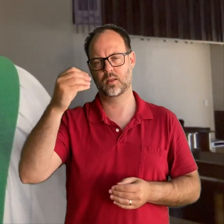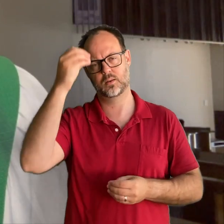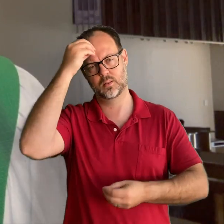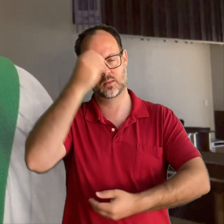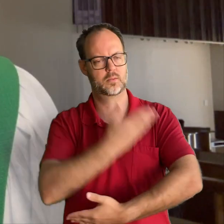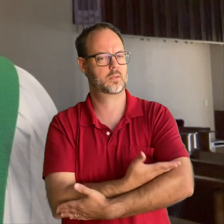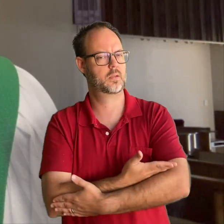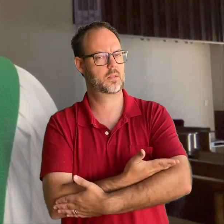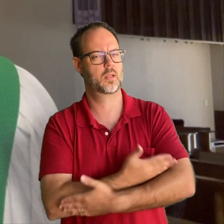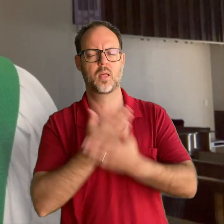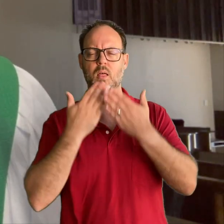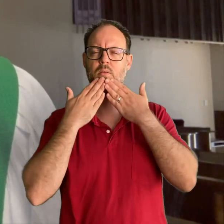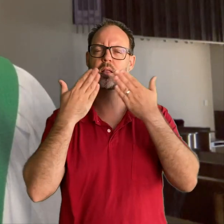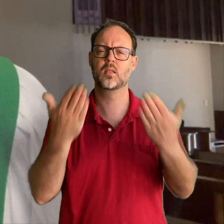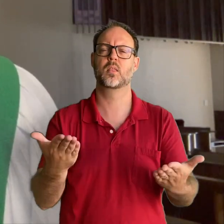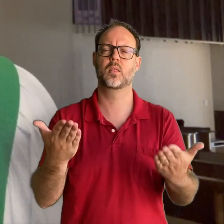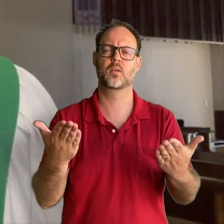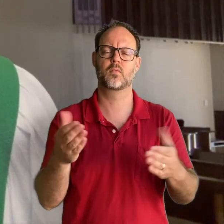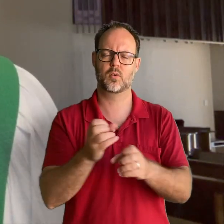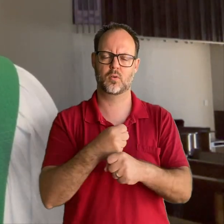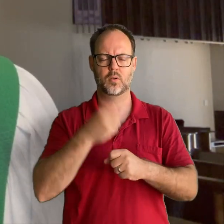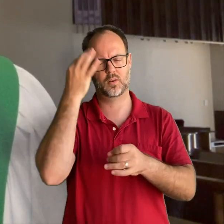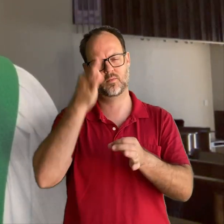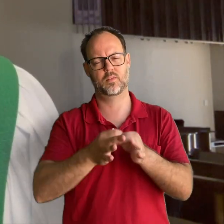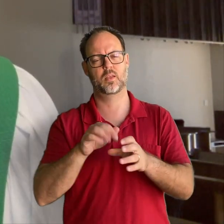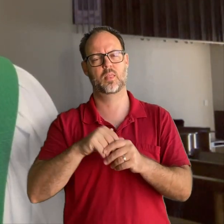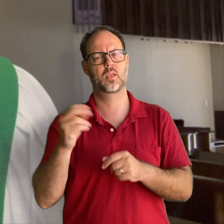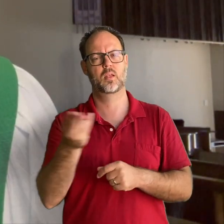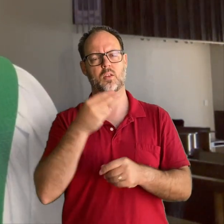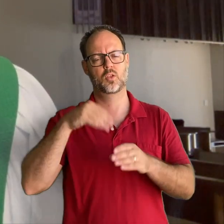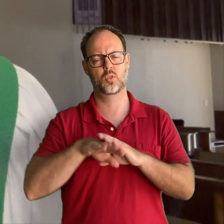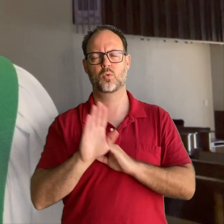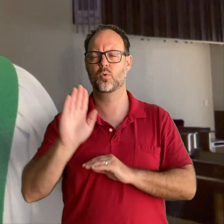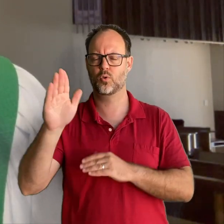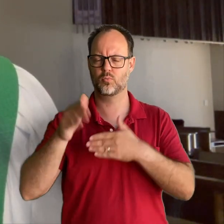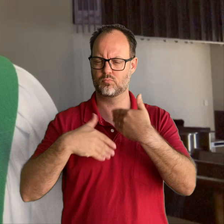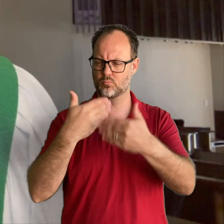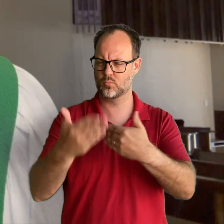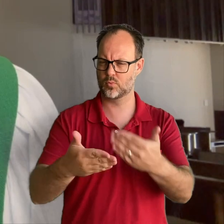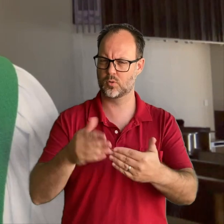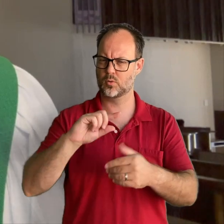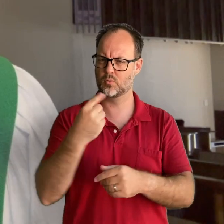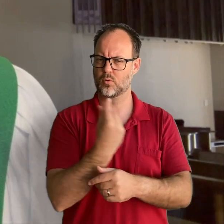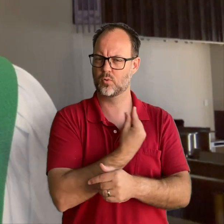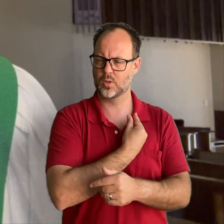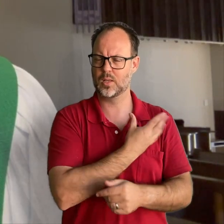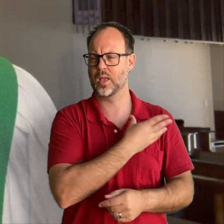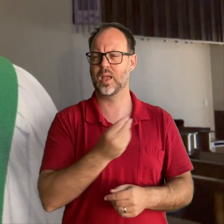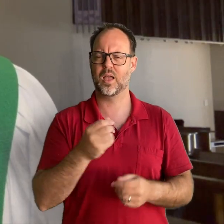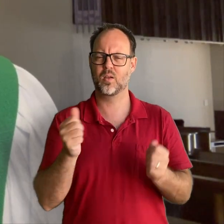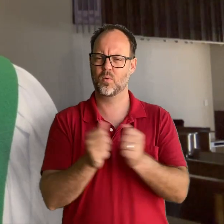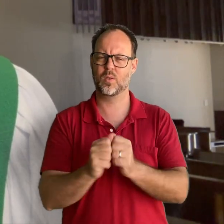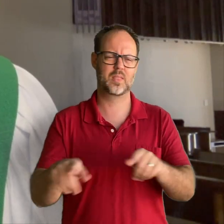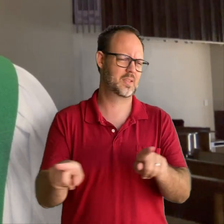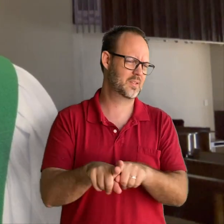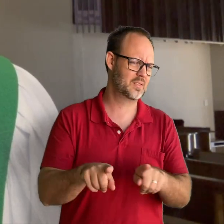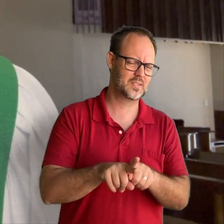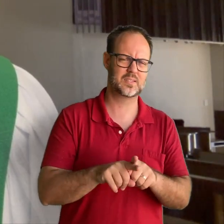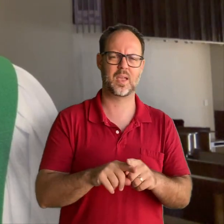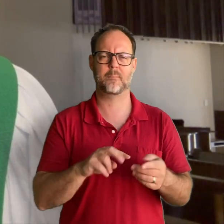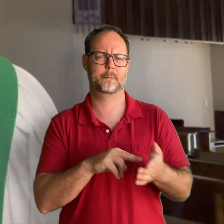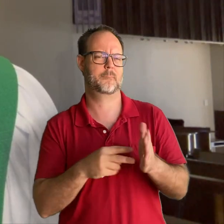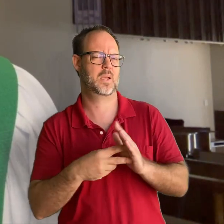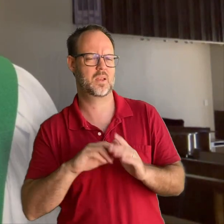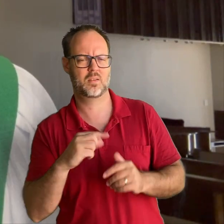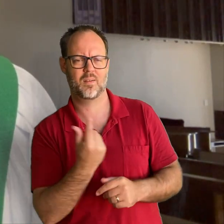Son. Thank you for creating faith within us through your means of grace. And with those same means of